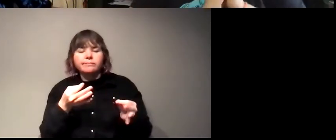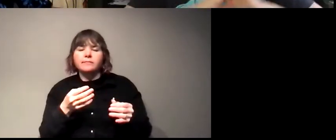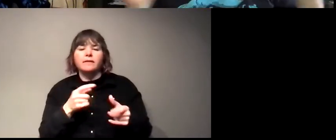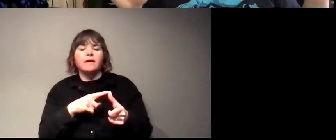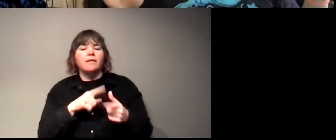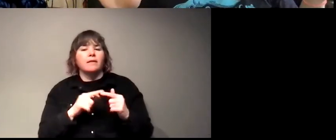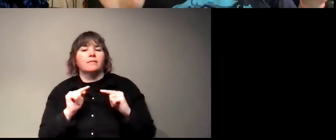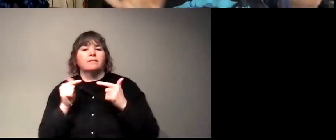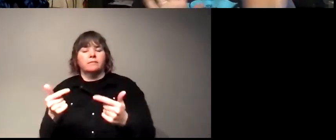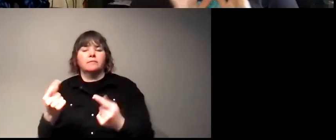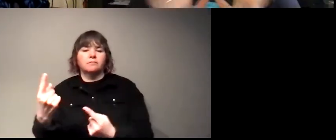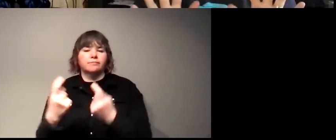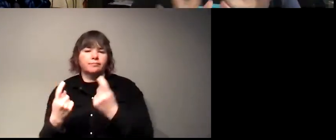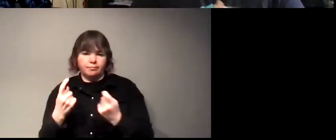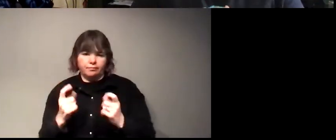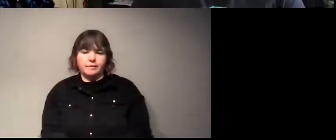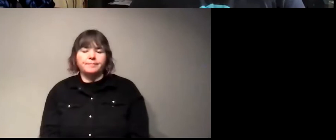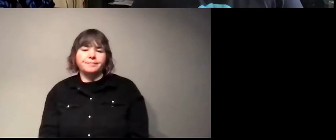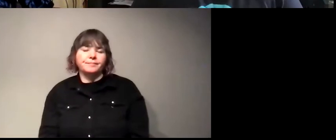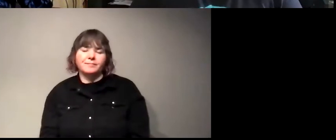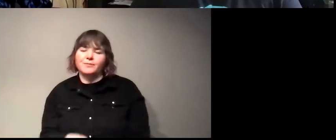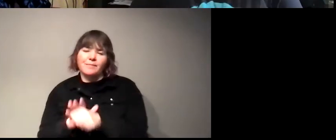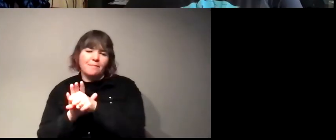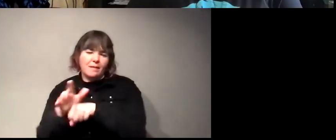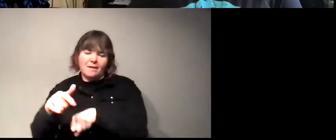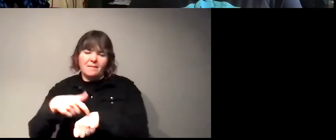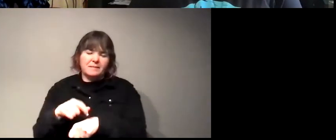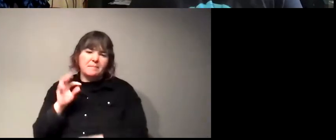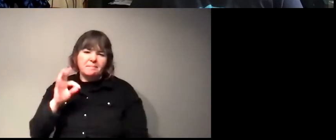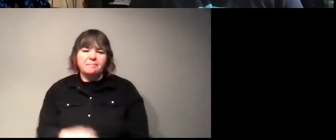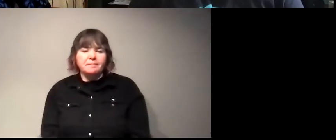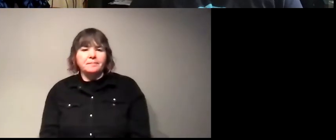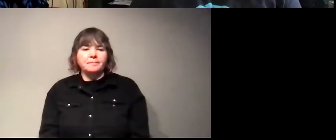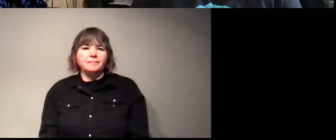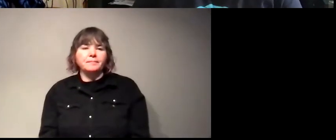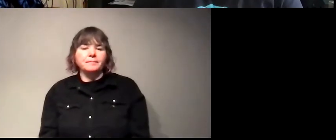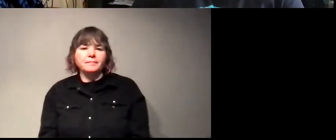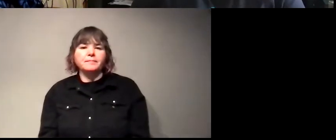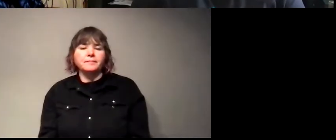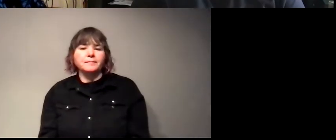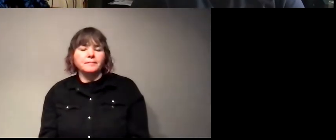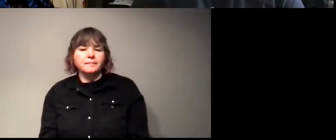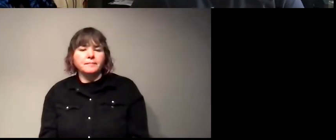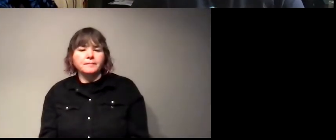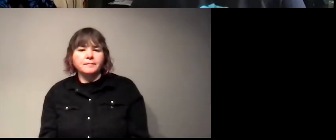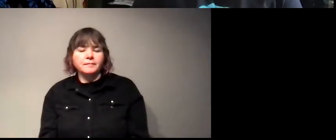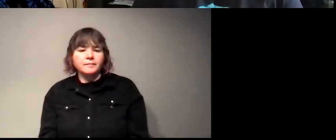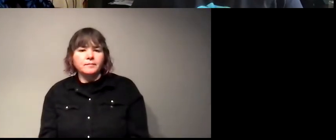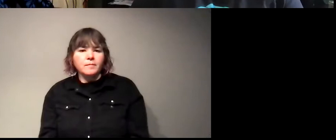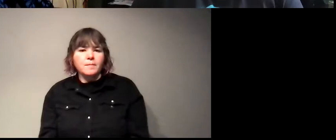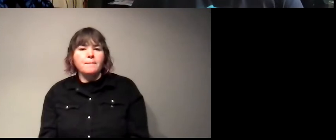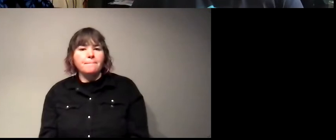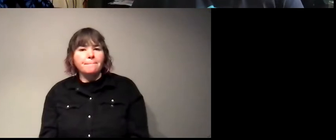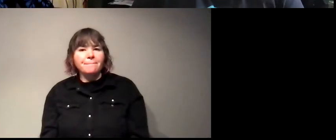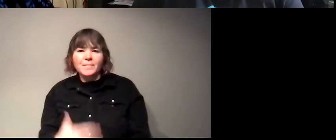then we're going to open it up to questions. We have plenty of time to address all of the things that you are curious about. Yeah, Alexi, thanks for